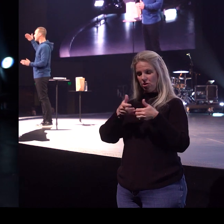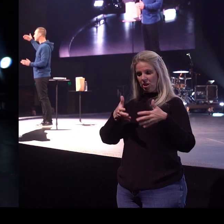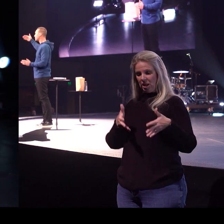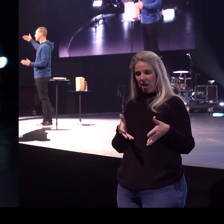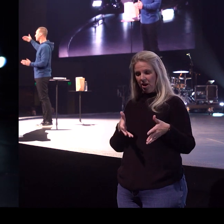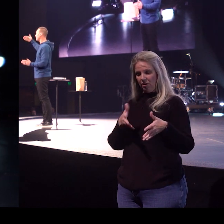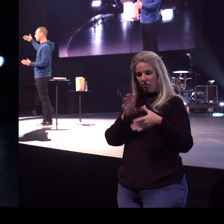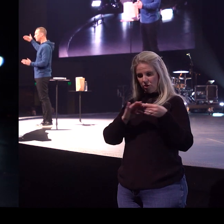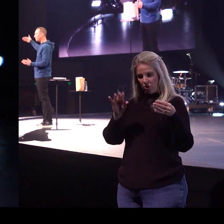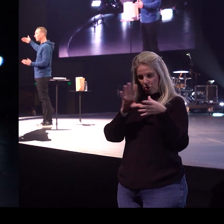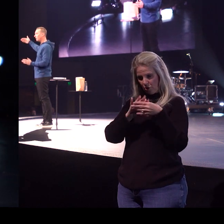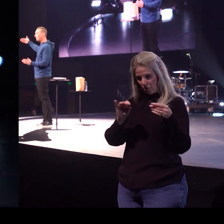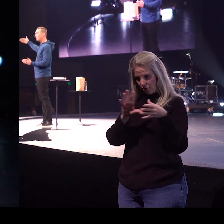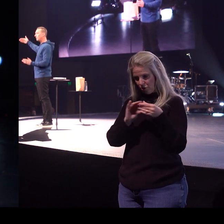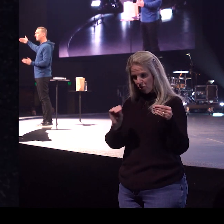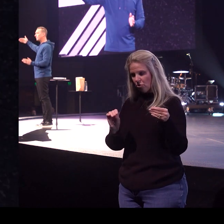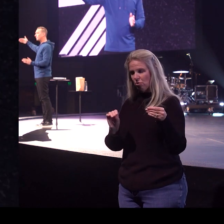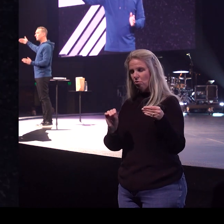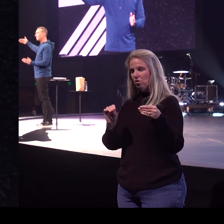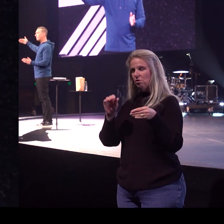through the dumpster for food.